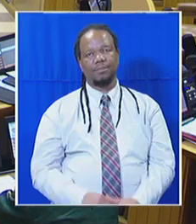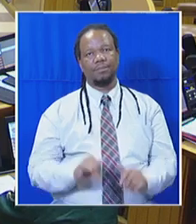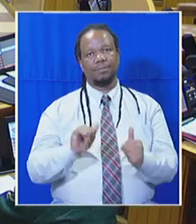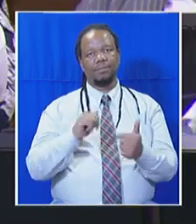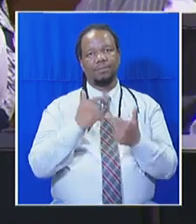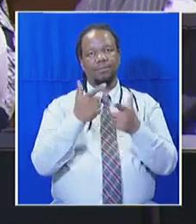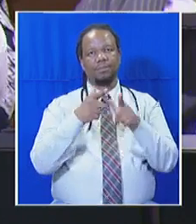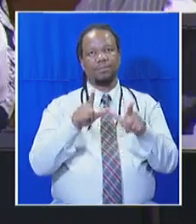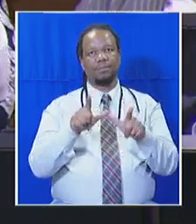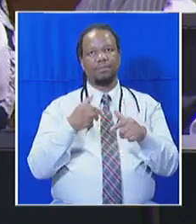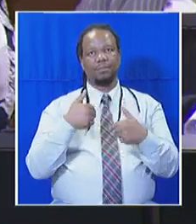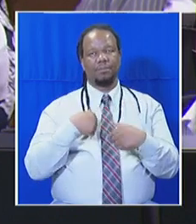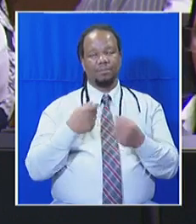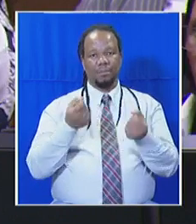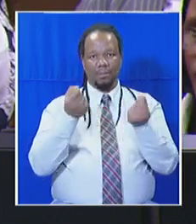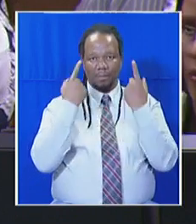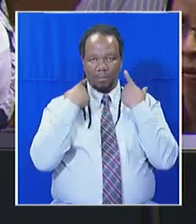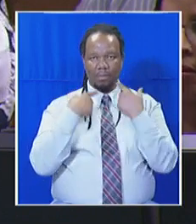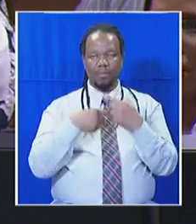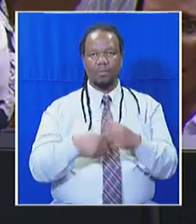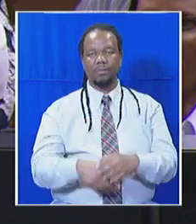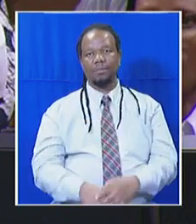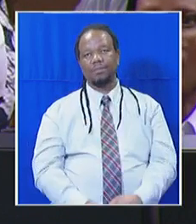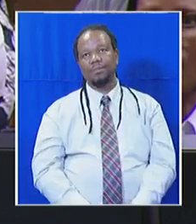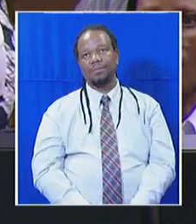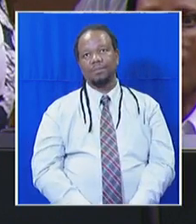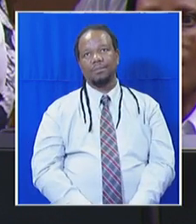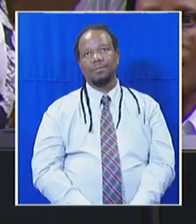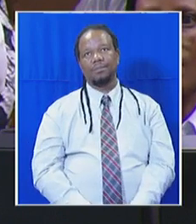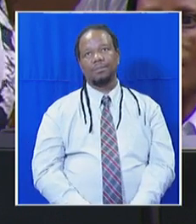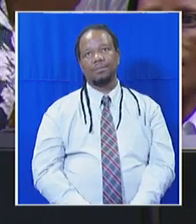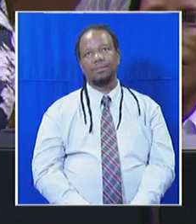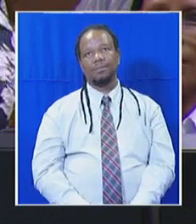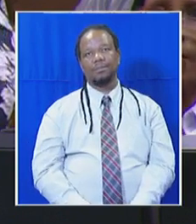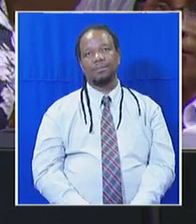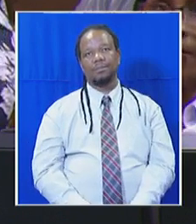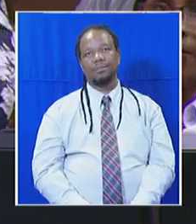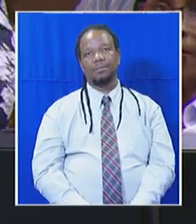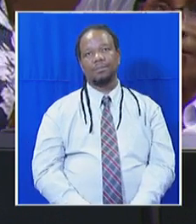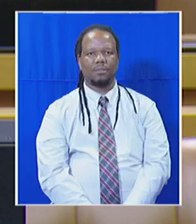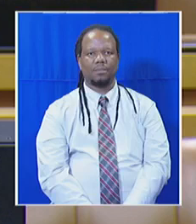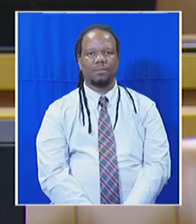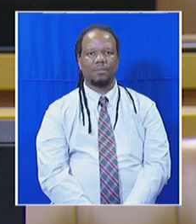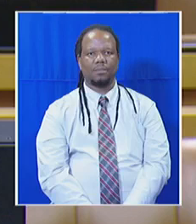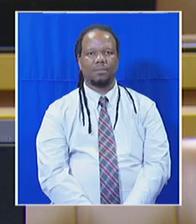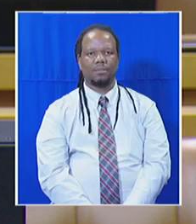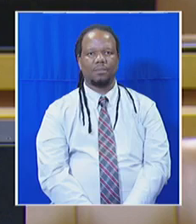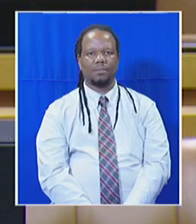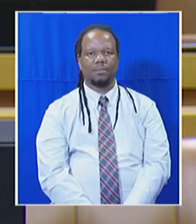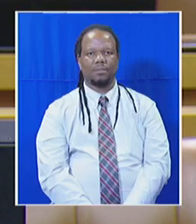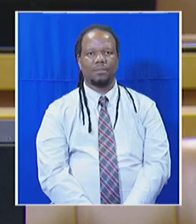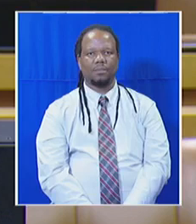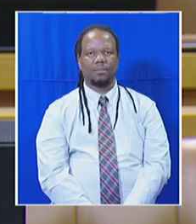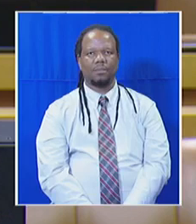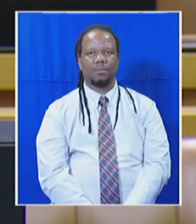le tiriso ya metsi ka tshomarelo ka ntlha ya komelelo. Ke a leboga. Sa nne le metsi